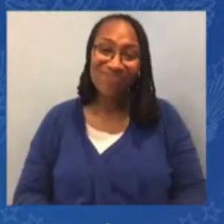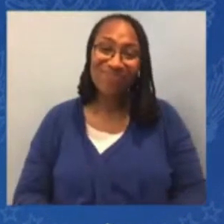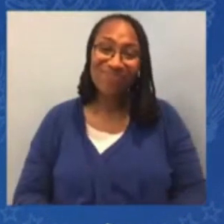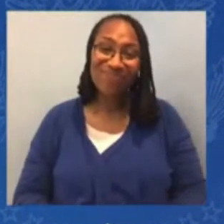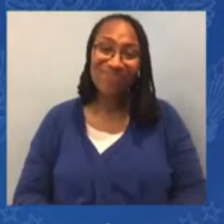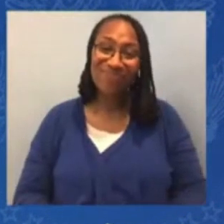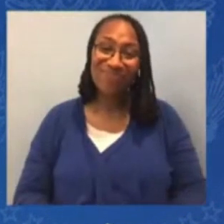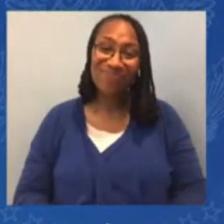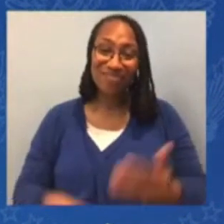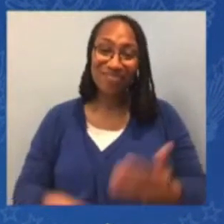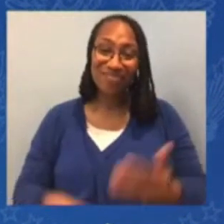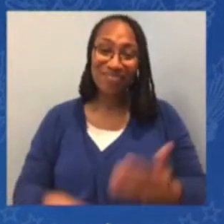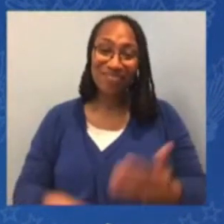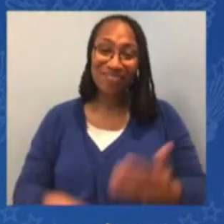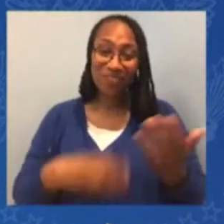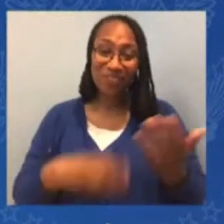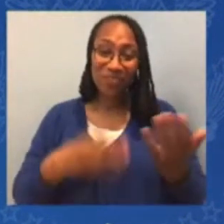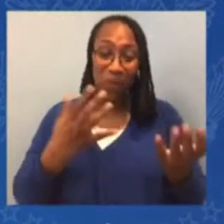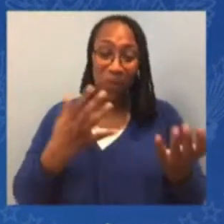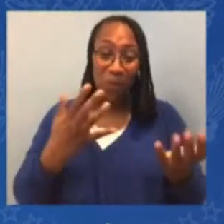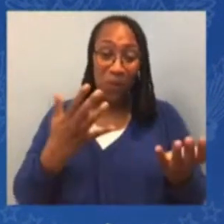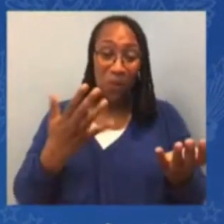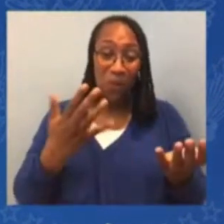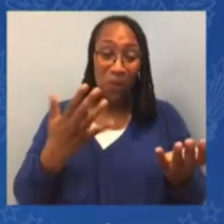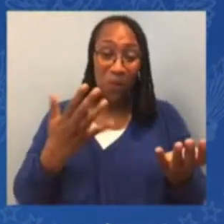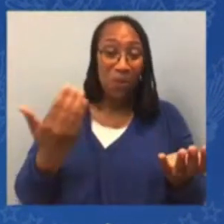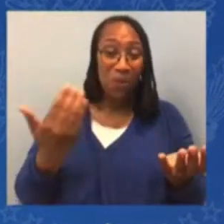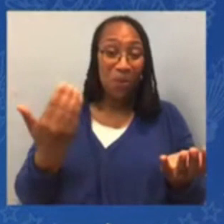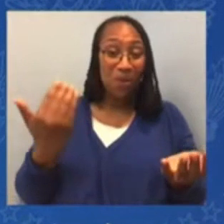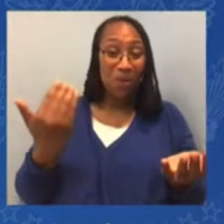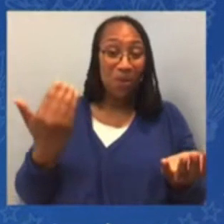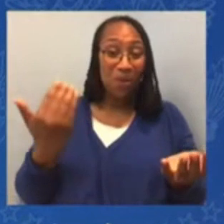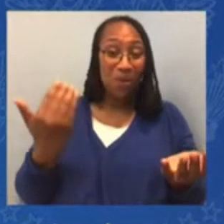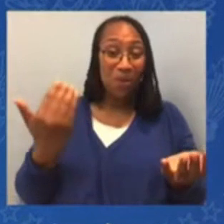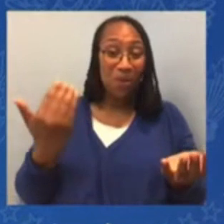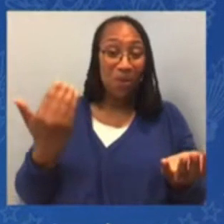gun legislation, period. That was the conventional wisdom.